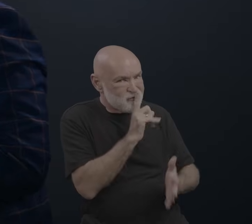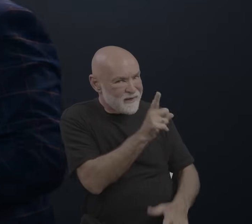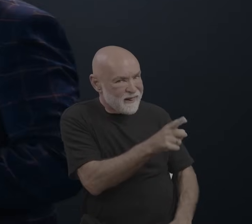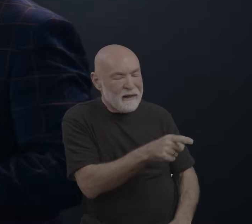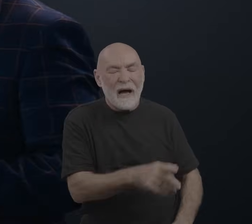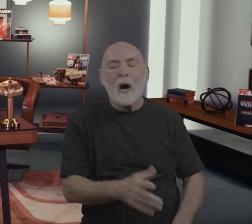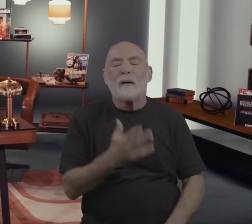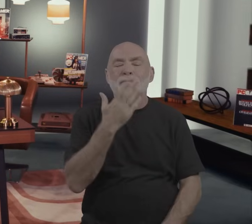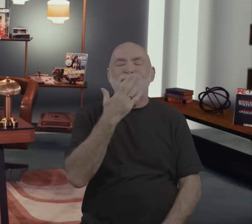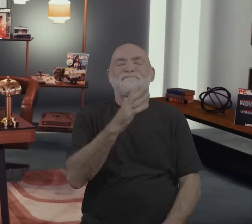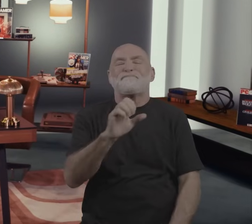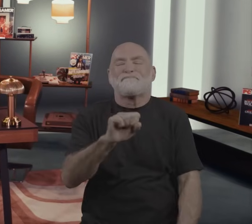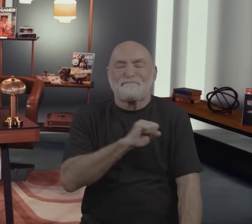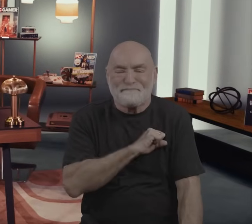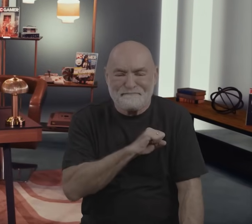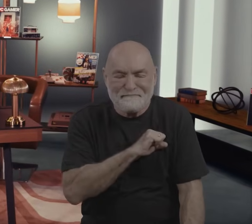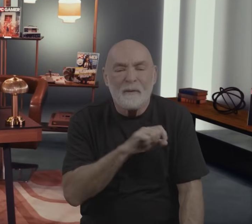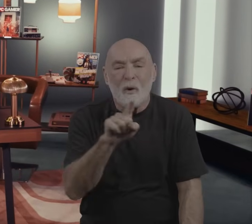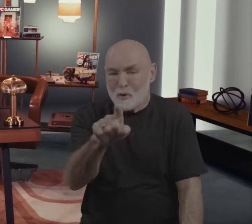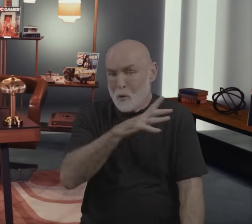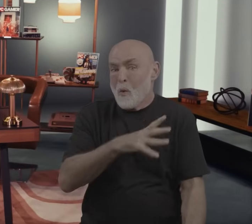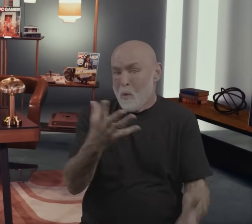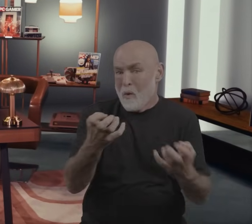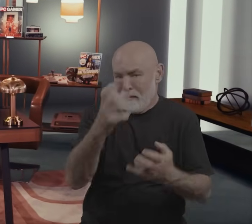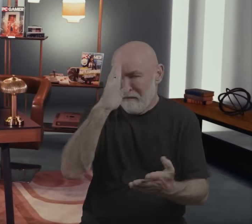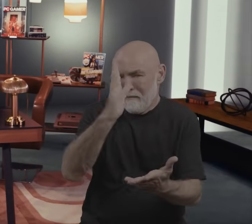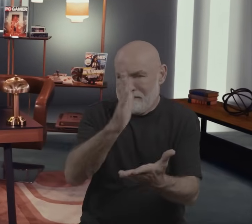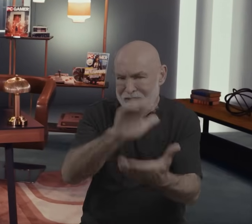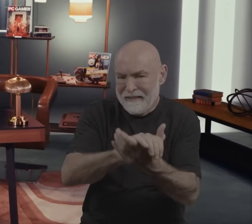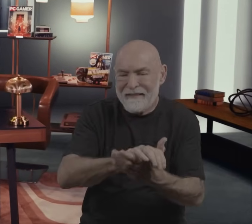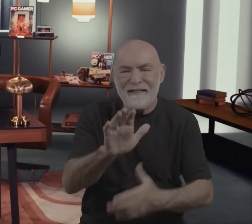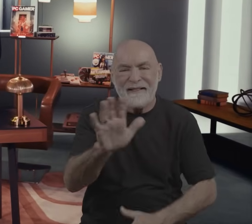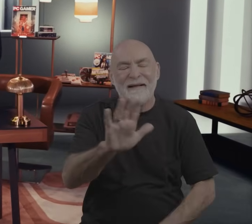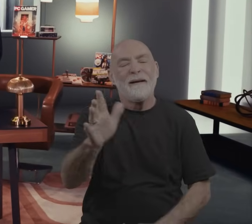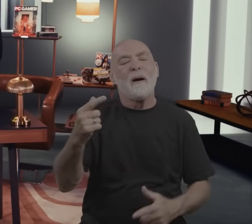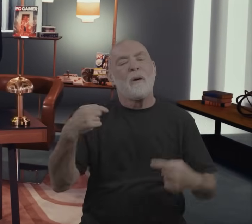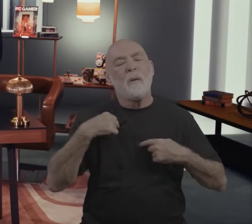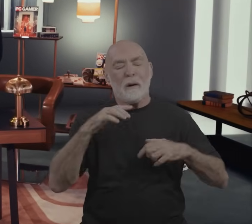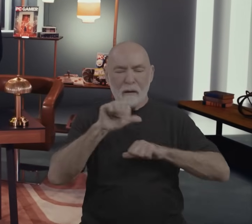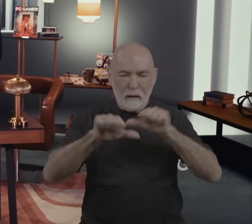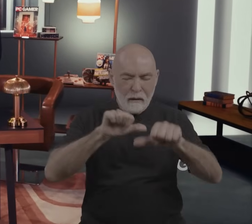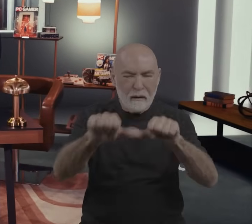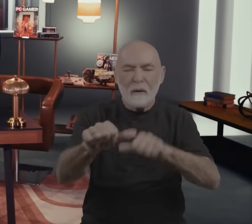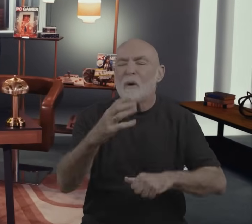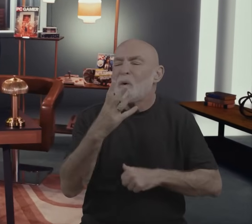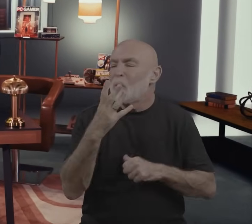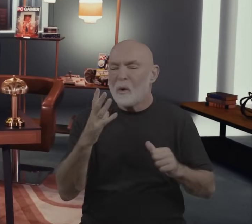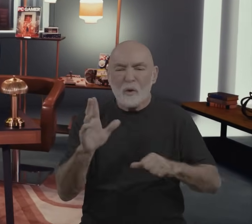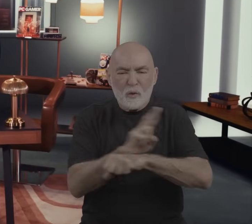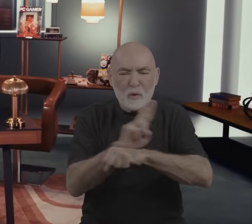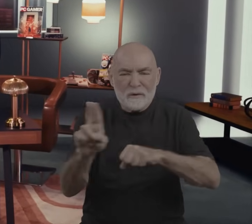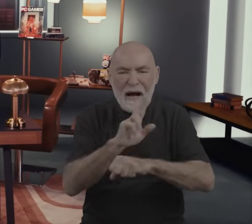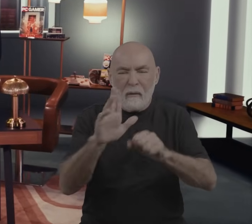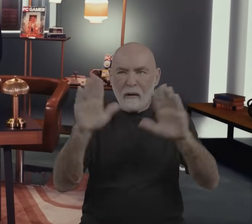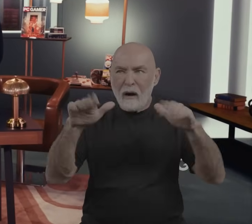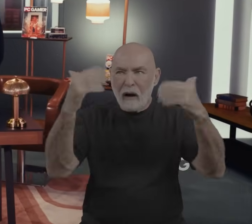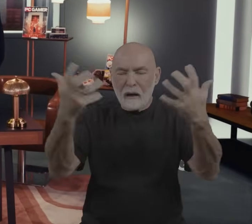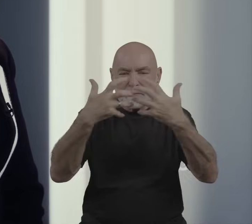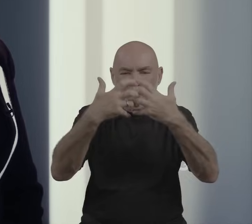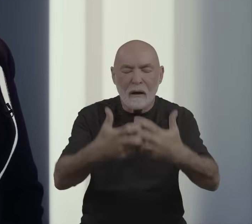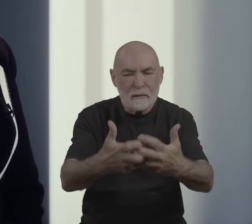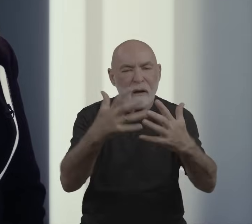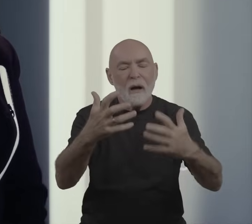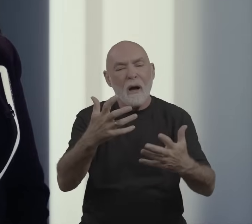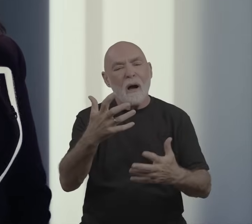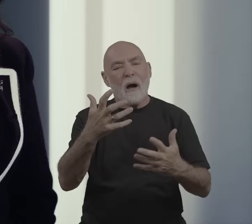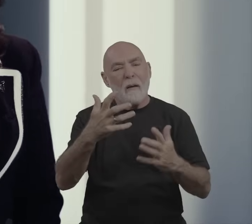R&D. Well, that's what they want you to think. Regardless, we're in the process of using every ounce of our high-tech, top-secret,